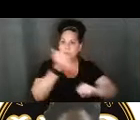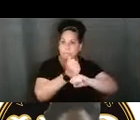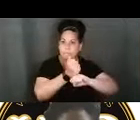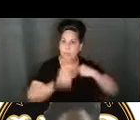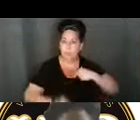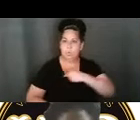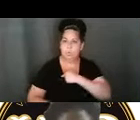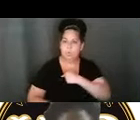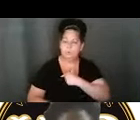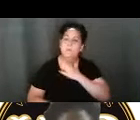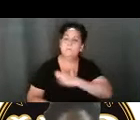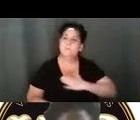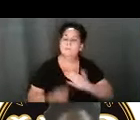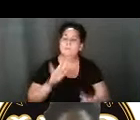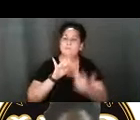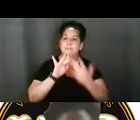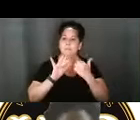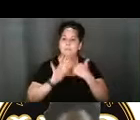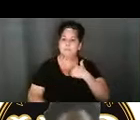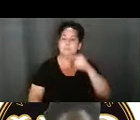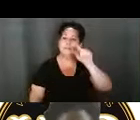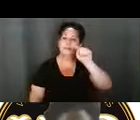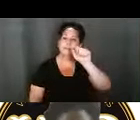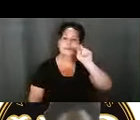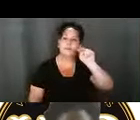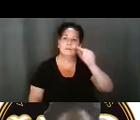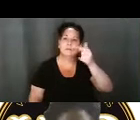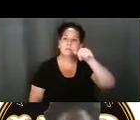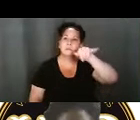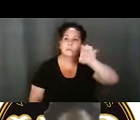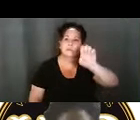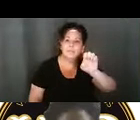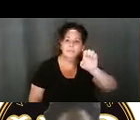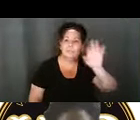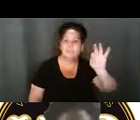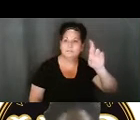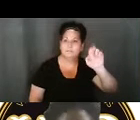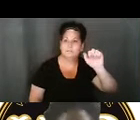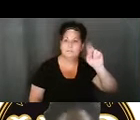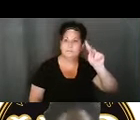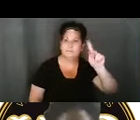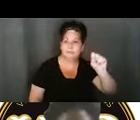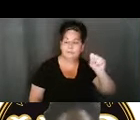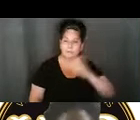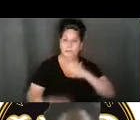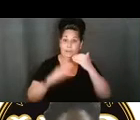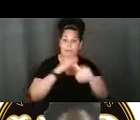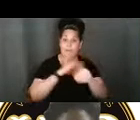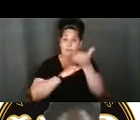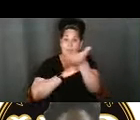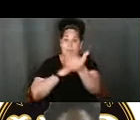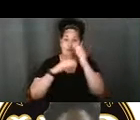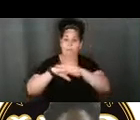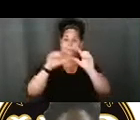Tangi Franks. My email address is listed on the screen. We would love to have you volunteer and work with